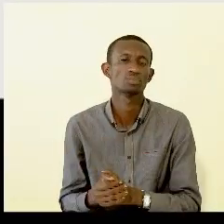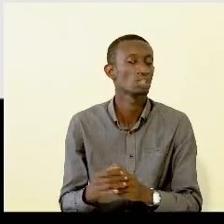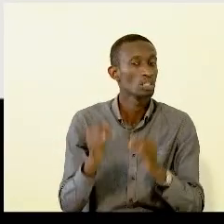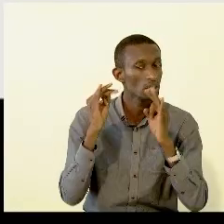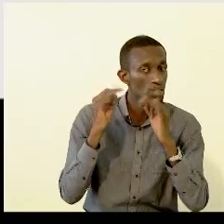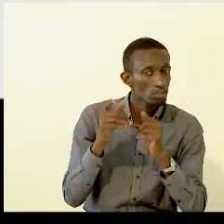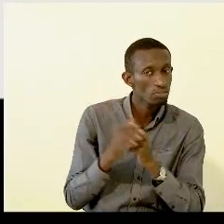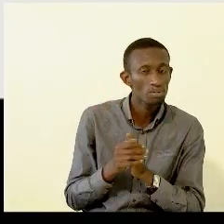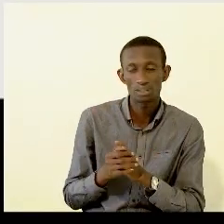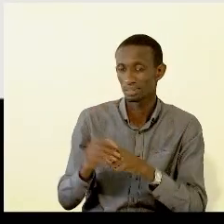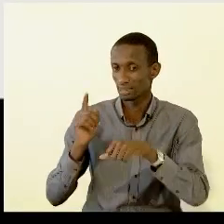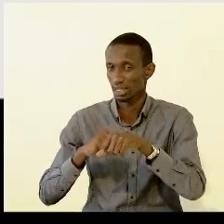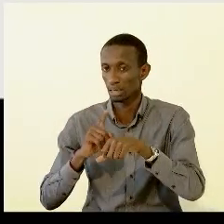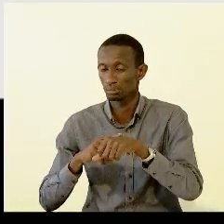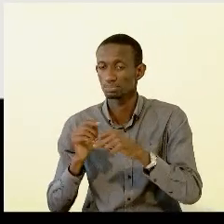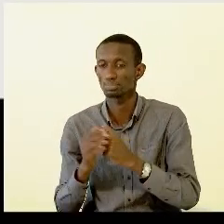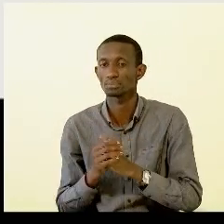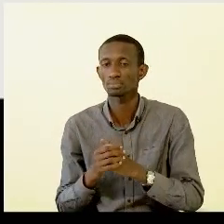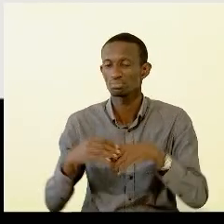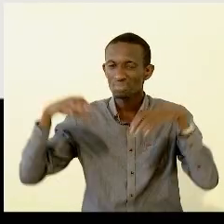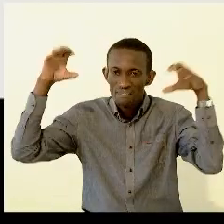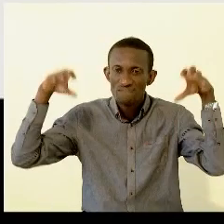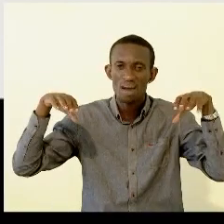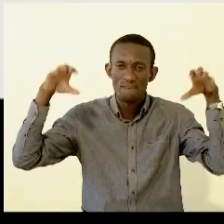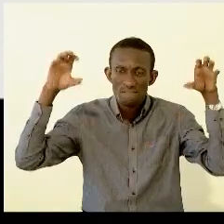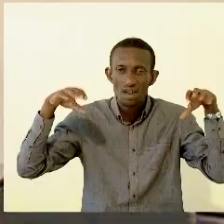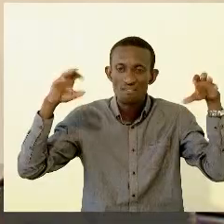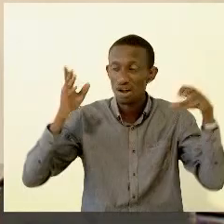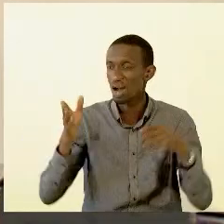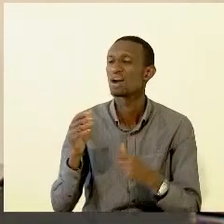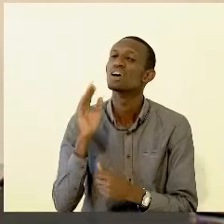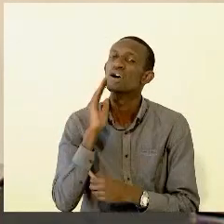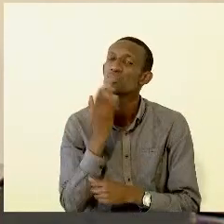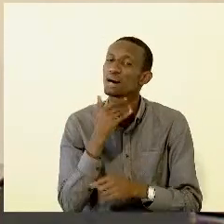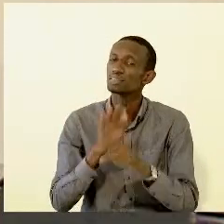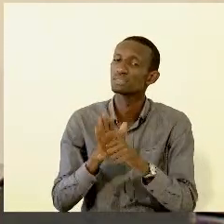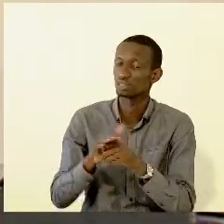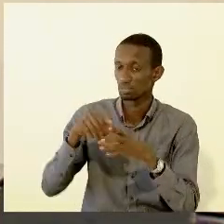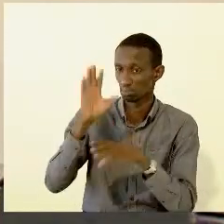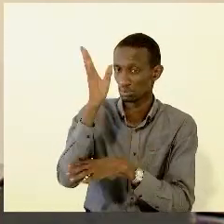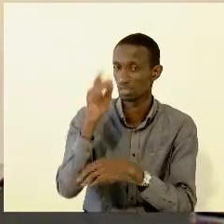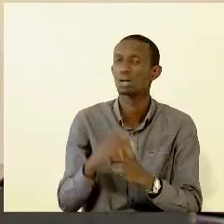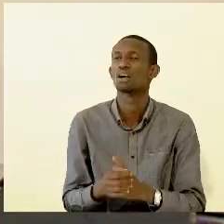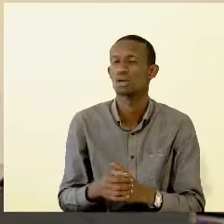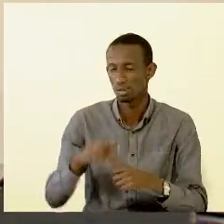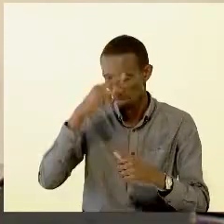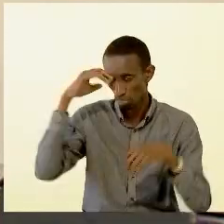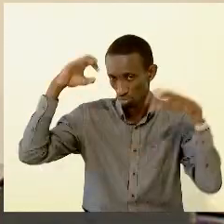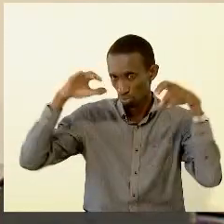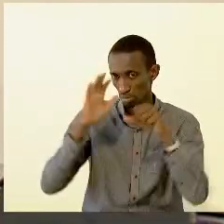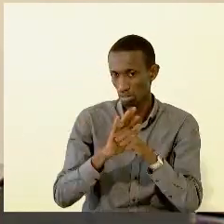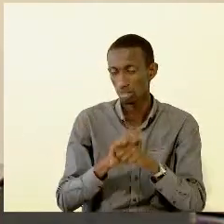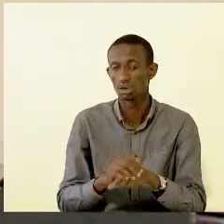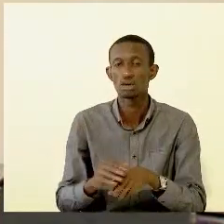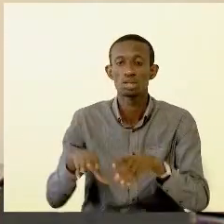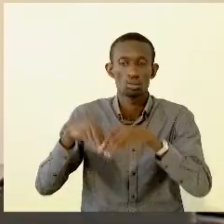is rain season, that means there is a lot of water because of rainfall. What happens? Plants will have a